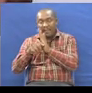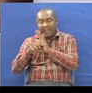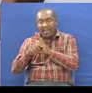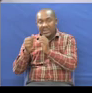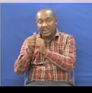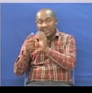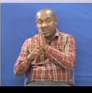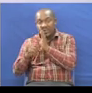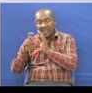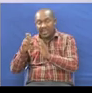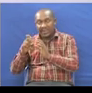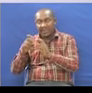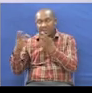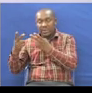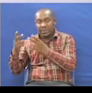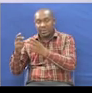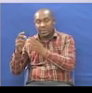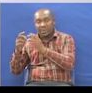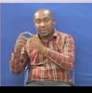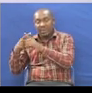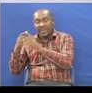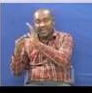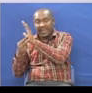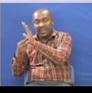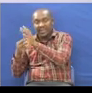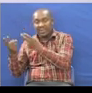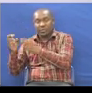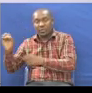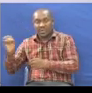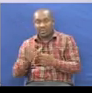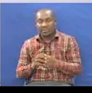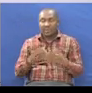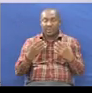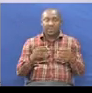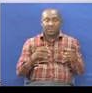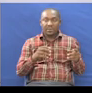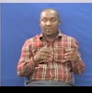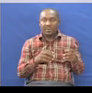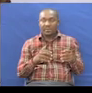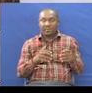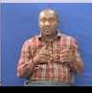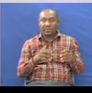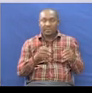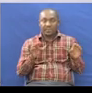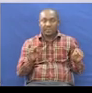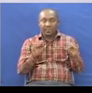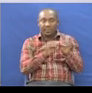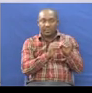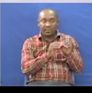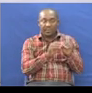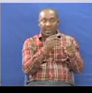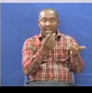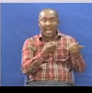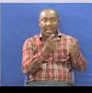8. That is equal to 0. Upon grouping them in 2, you will have, take this 2 here and take this 2 at the year.